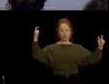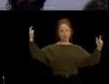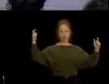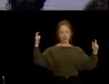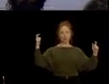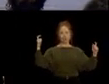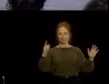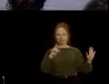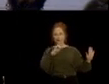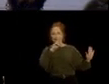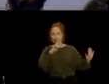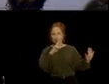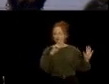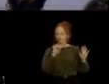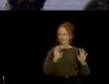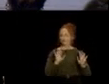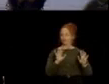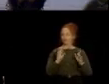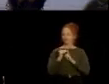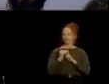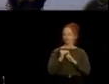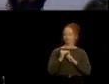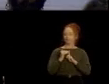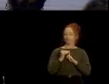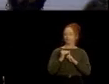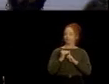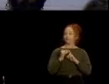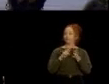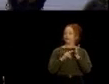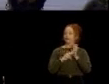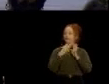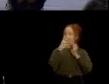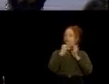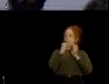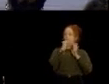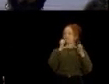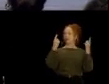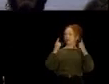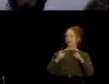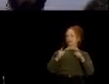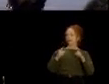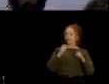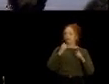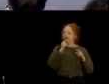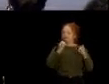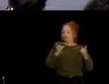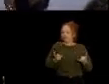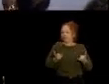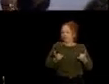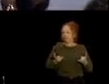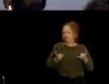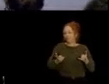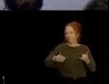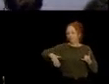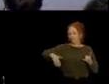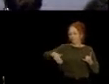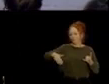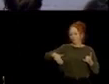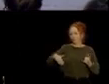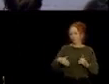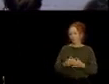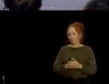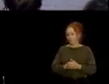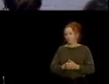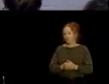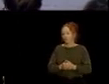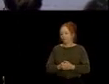to, I just remind myself that that's not an inherent no, it's just a not right now. Yeah. Right, because there are